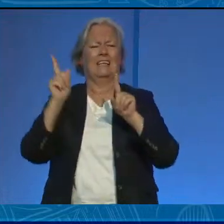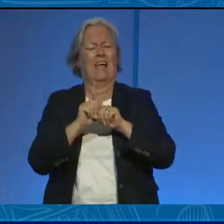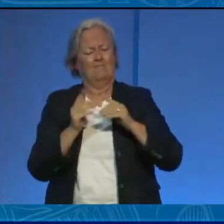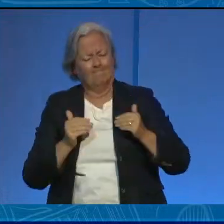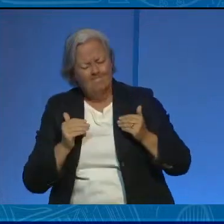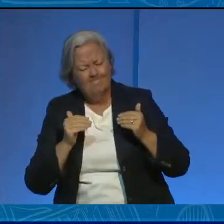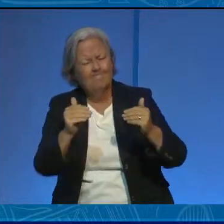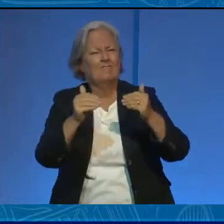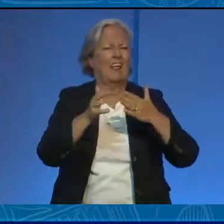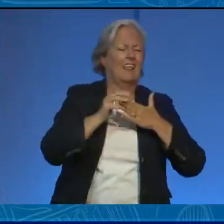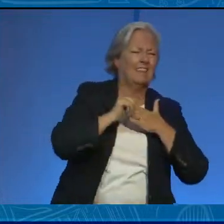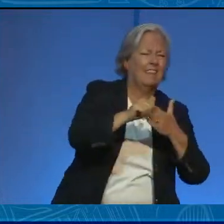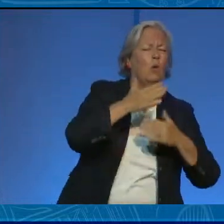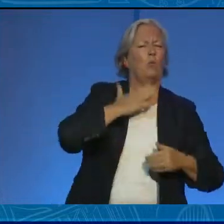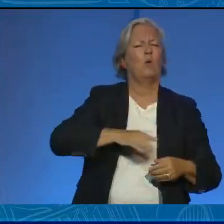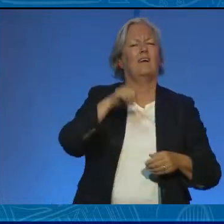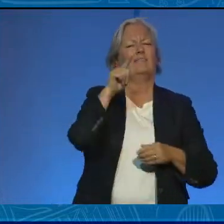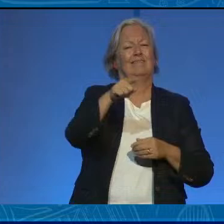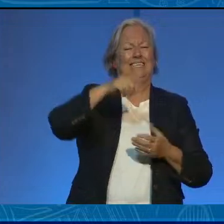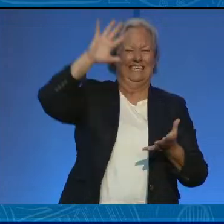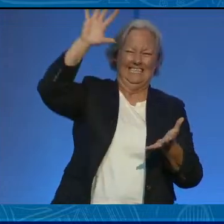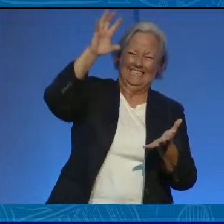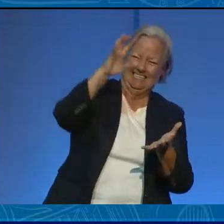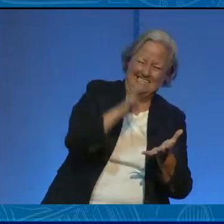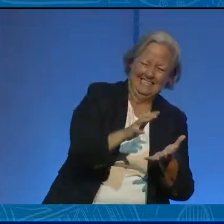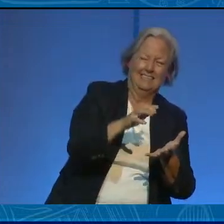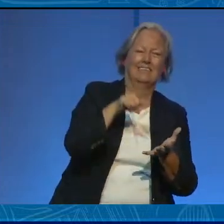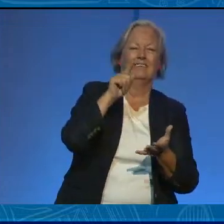disaster risk reduction and climate action.